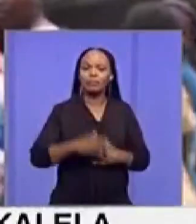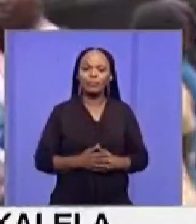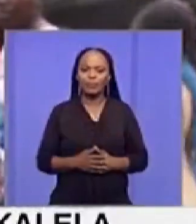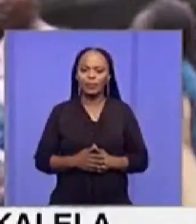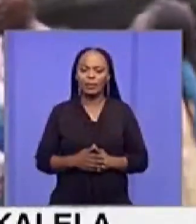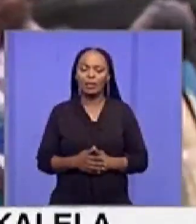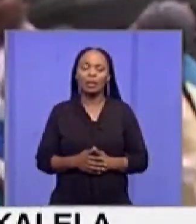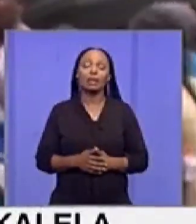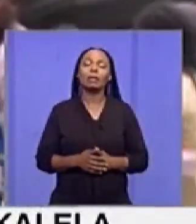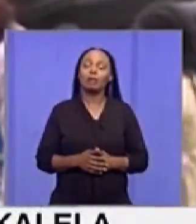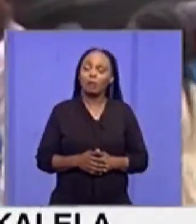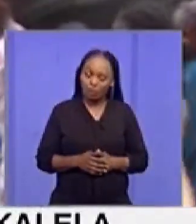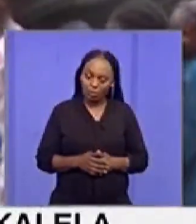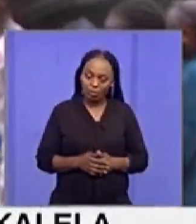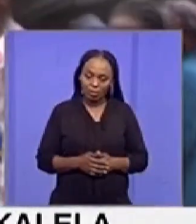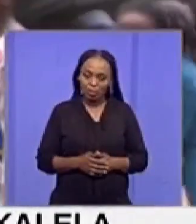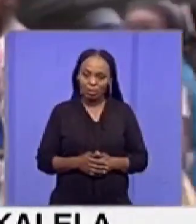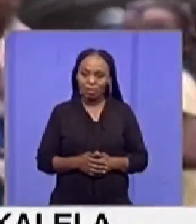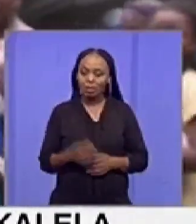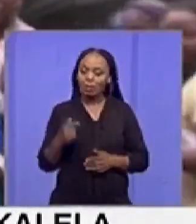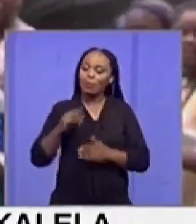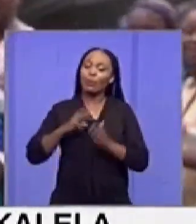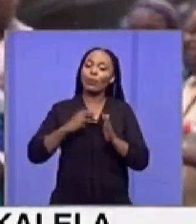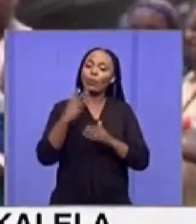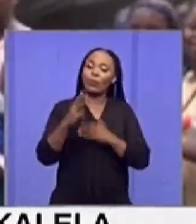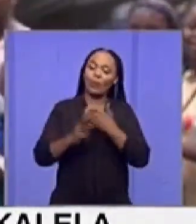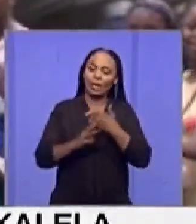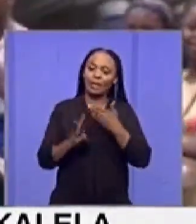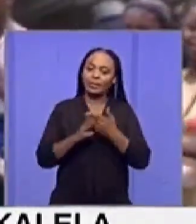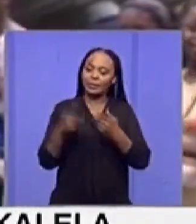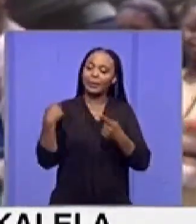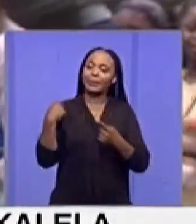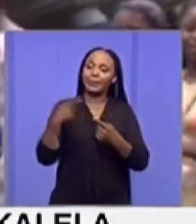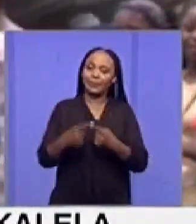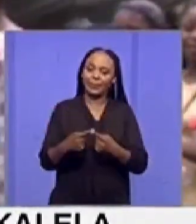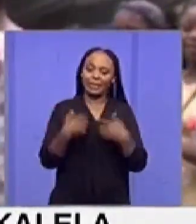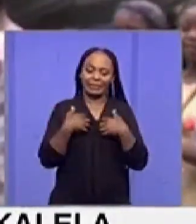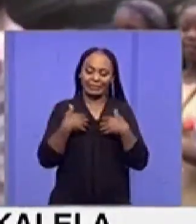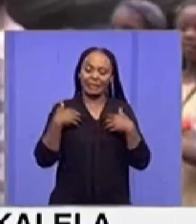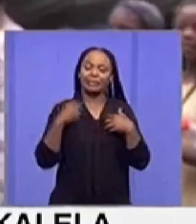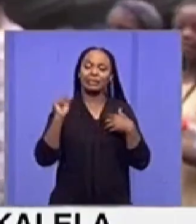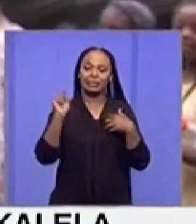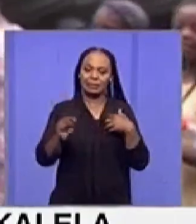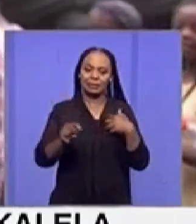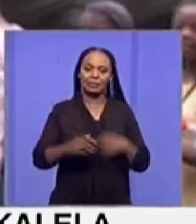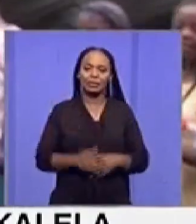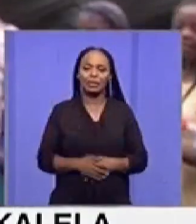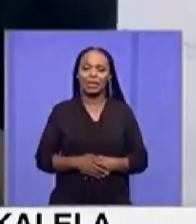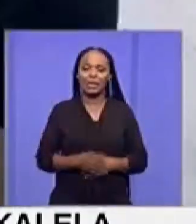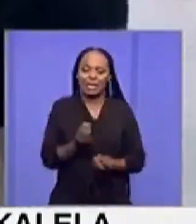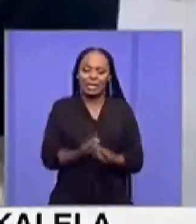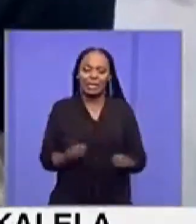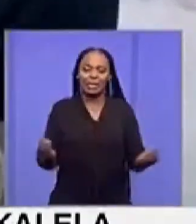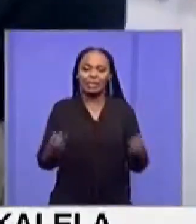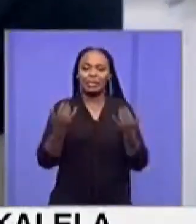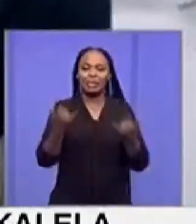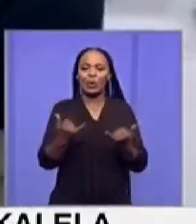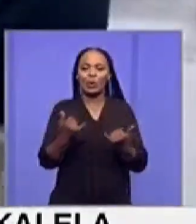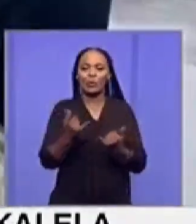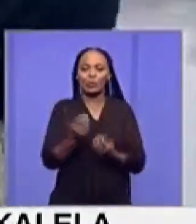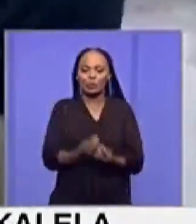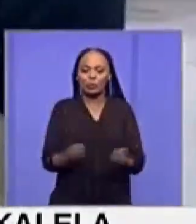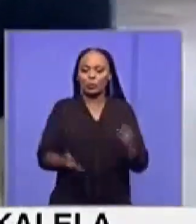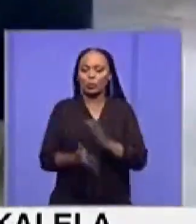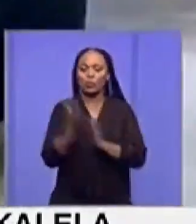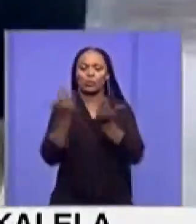Yeah, it's been going on for weeks and it's really frustrating. Our kids have lost days at